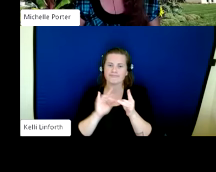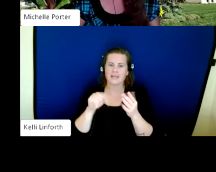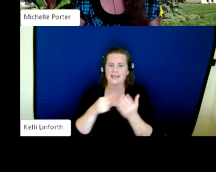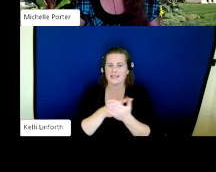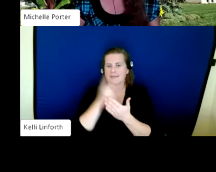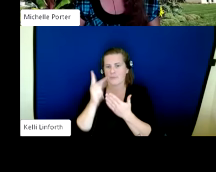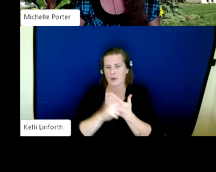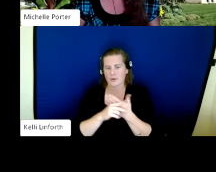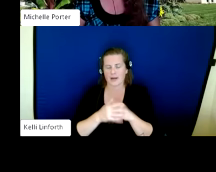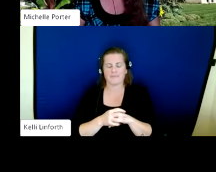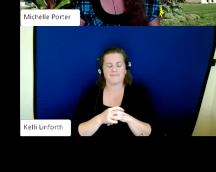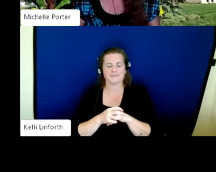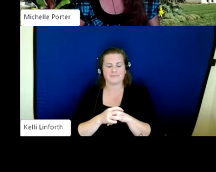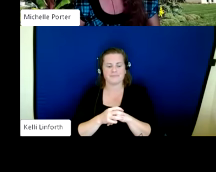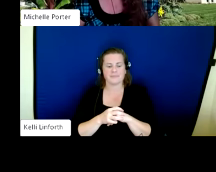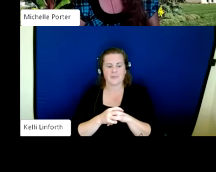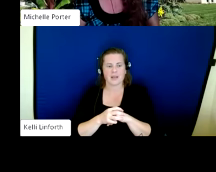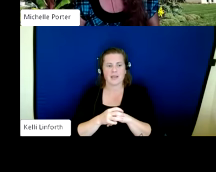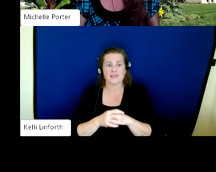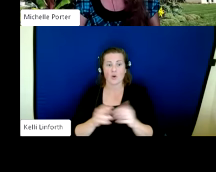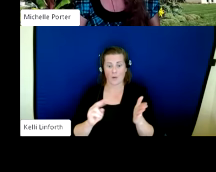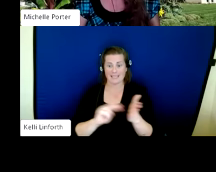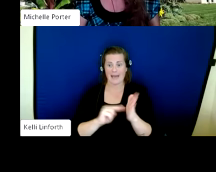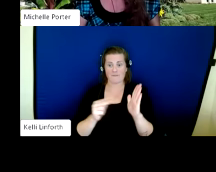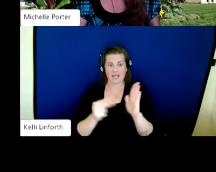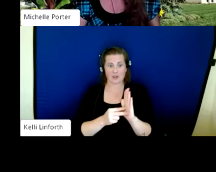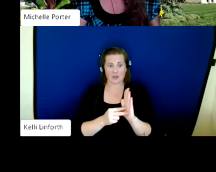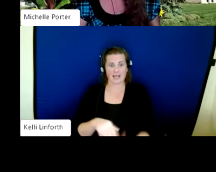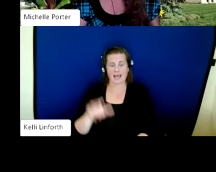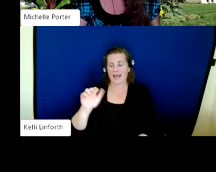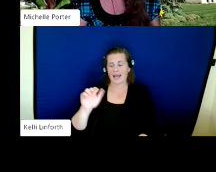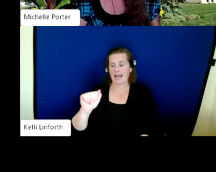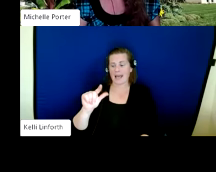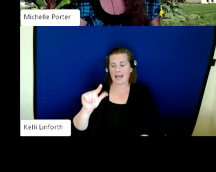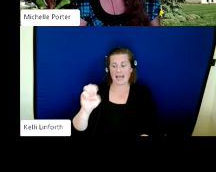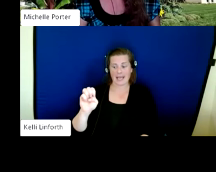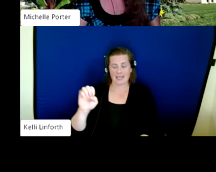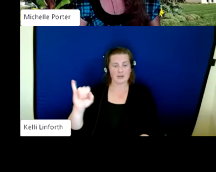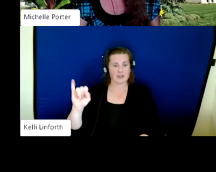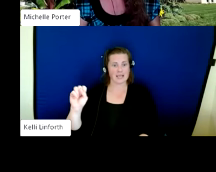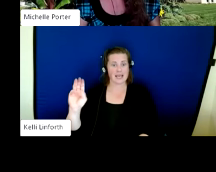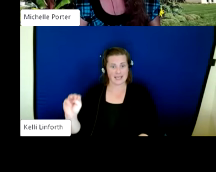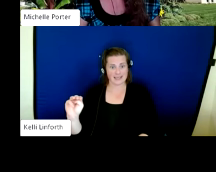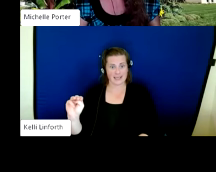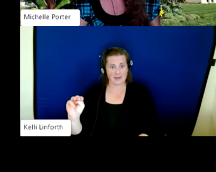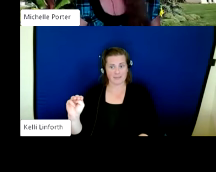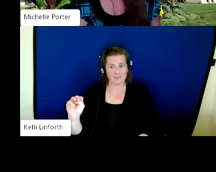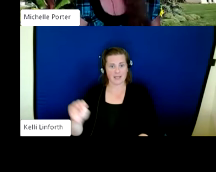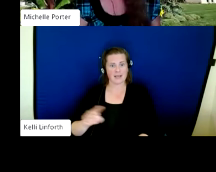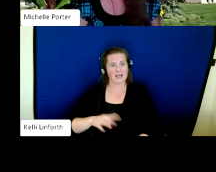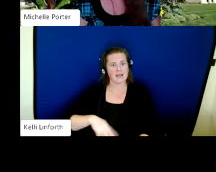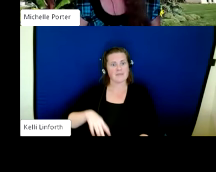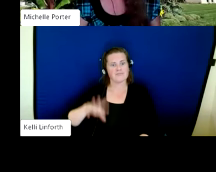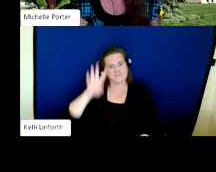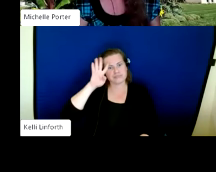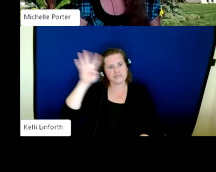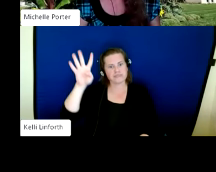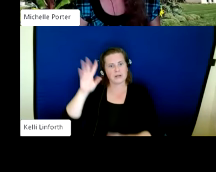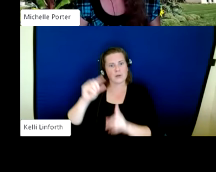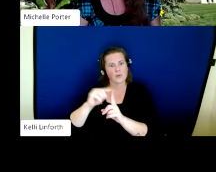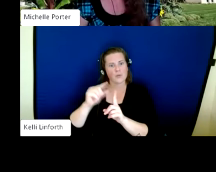So first, to start with some definitions. So ageism as a term was actually coined back in the end